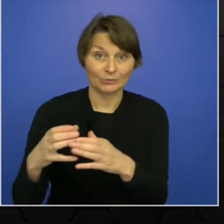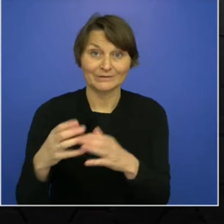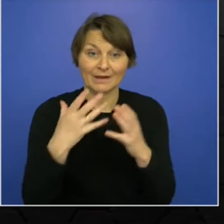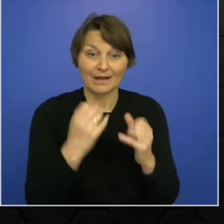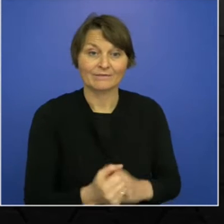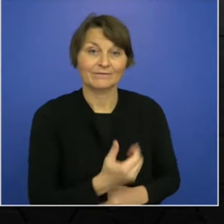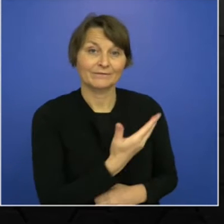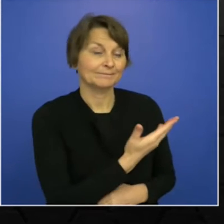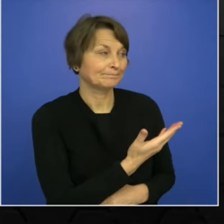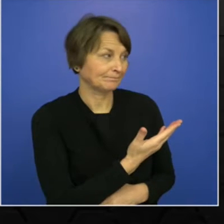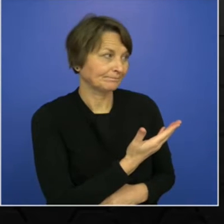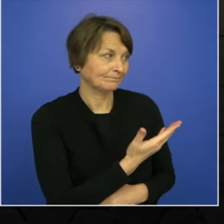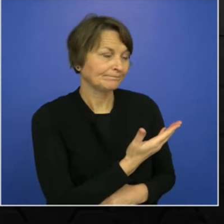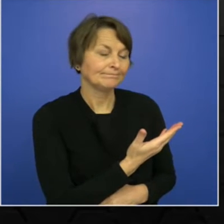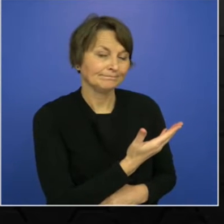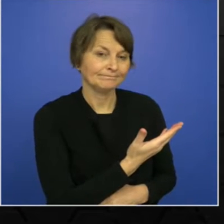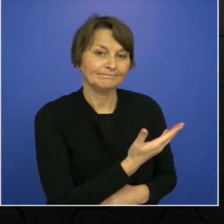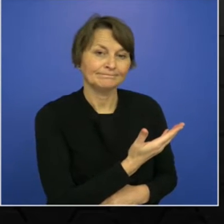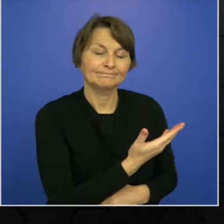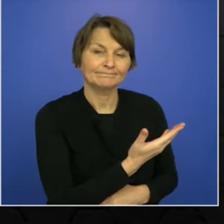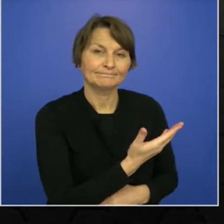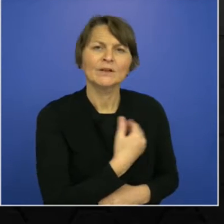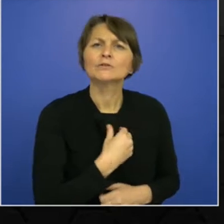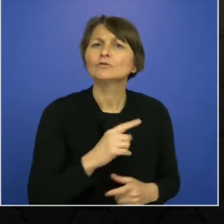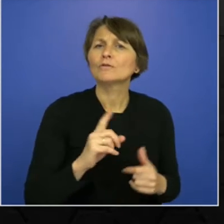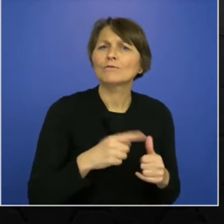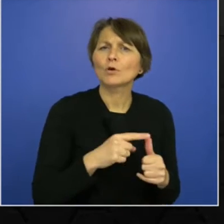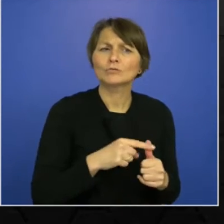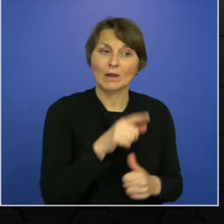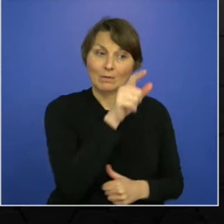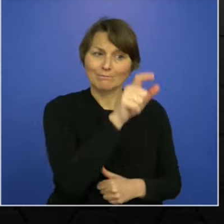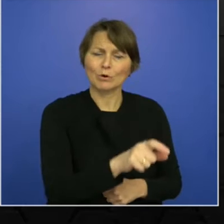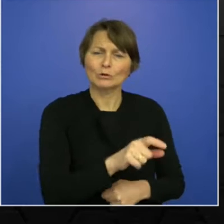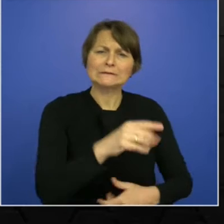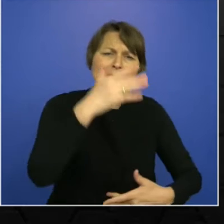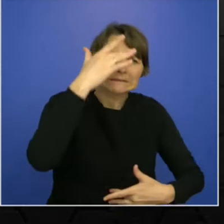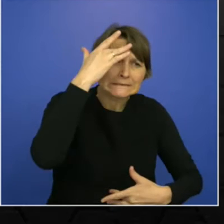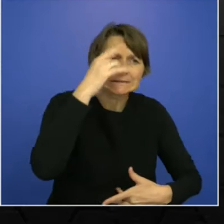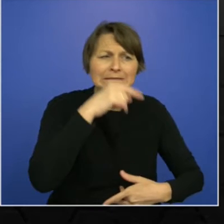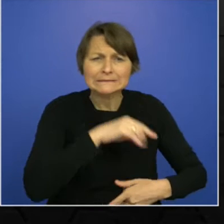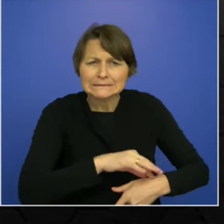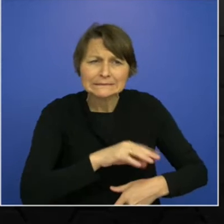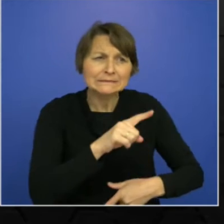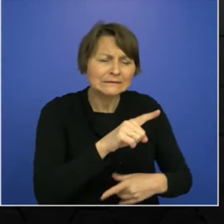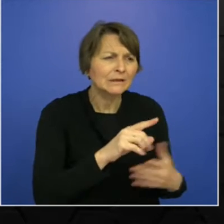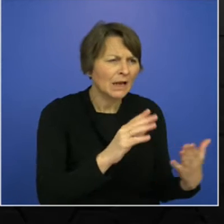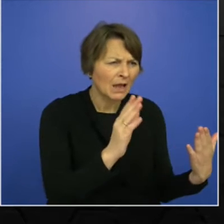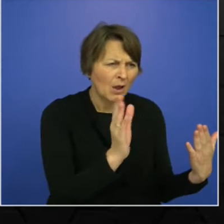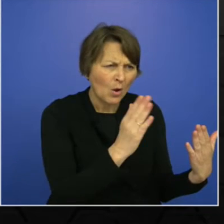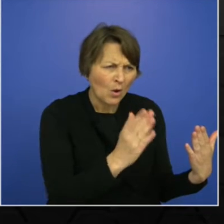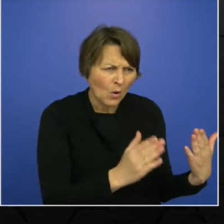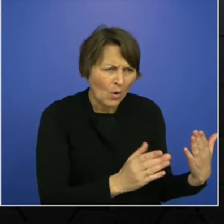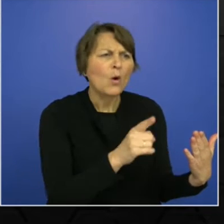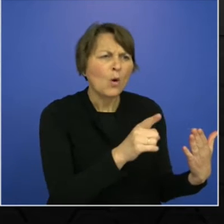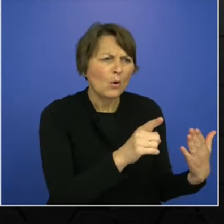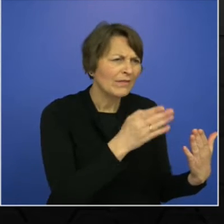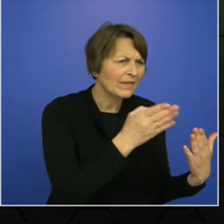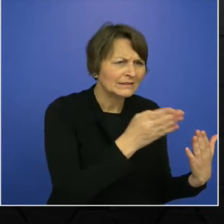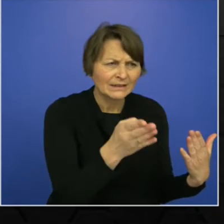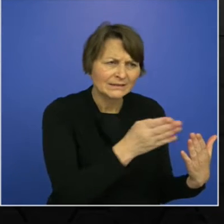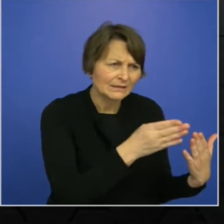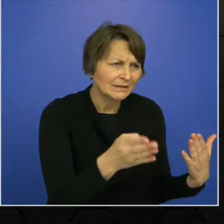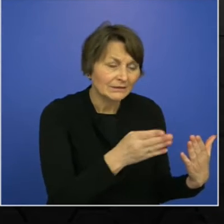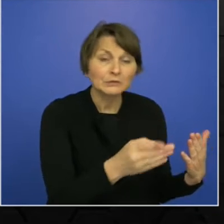triage or symptom checker, where, for example, you can ask the bot about your symptoms. You can say, I have a